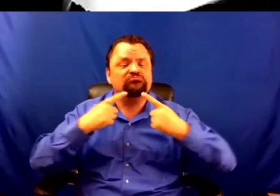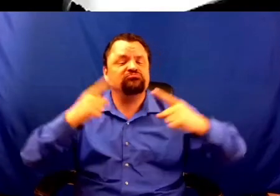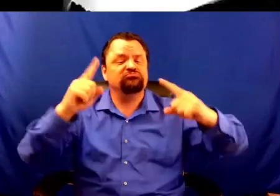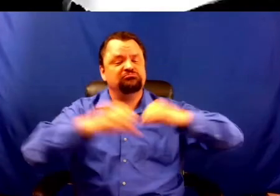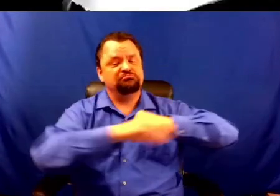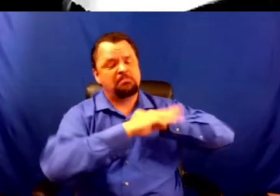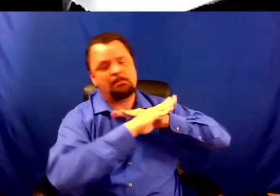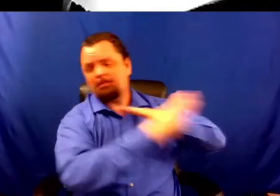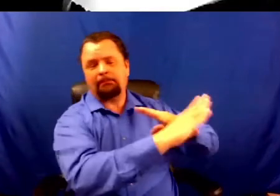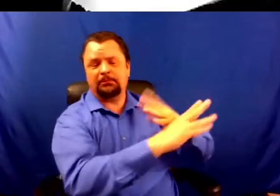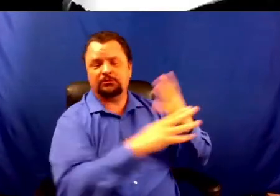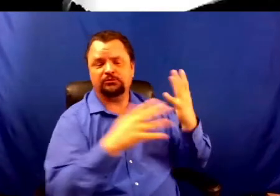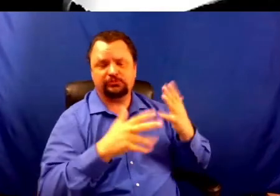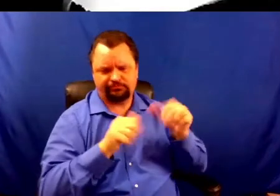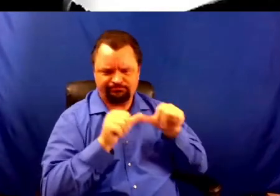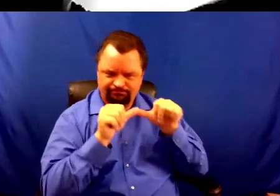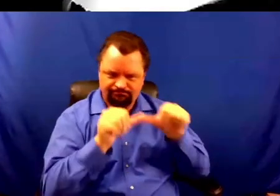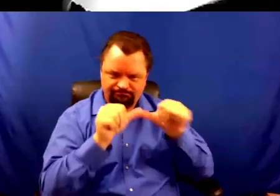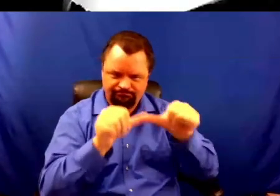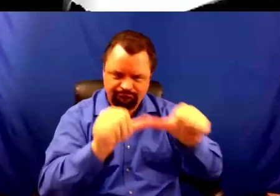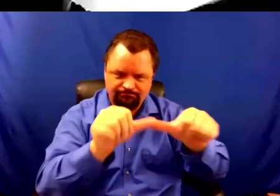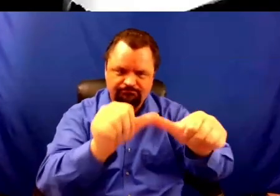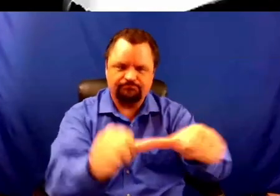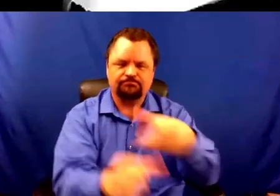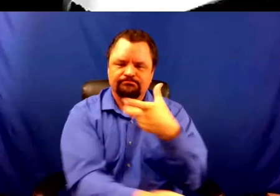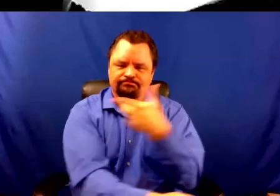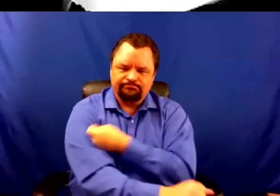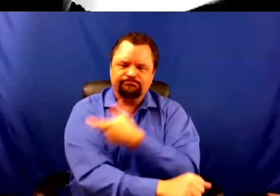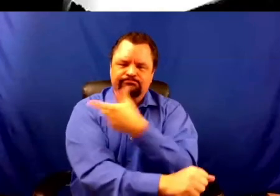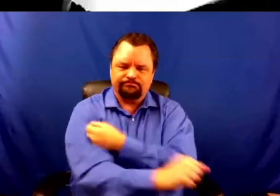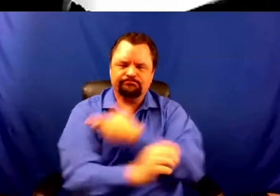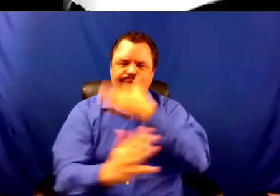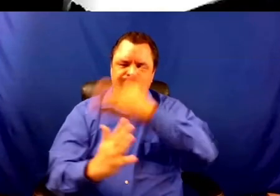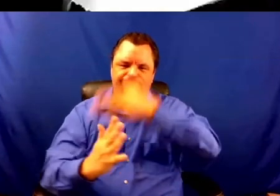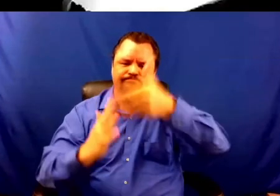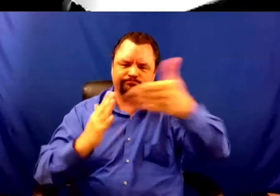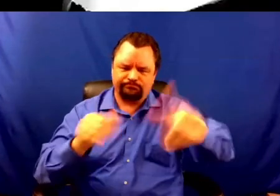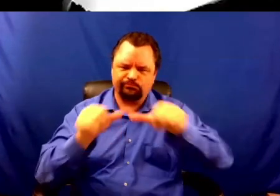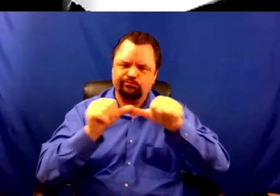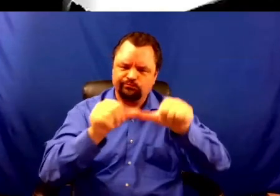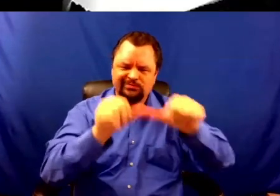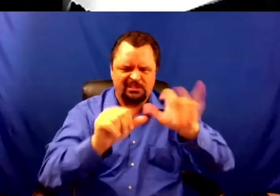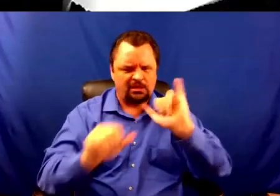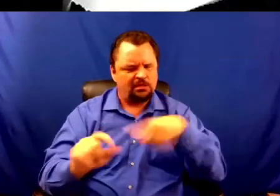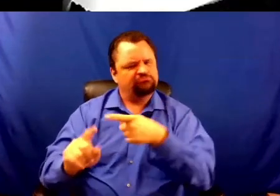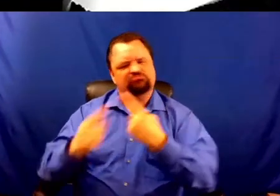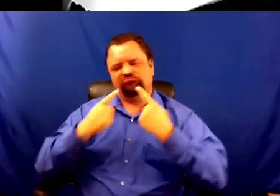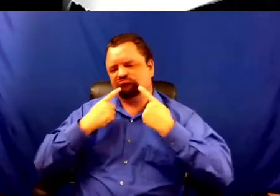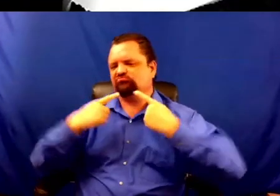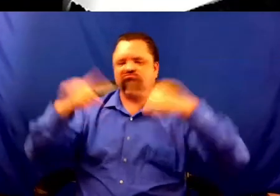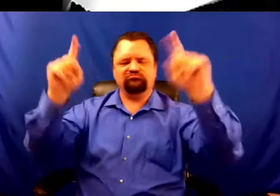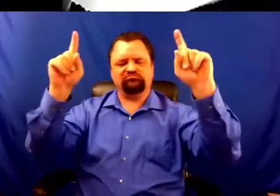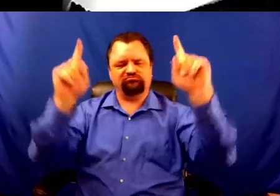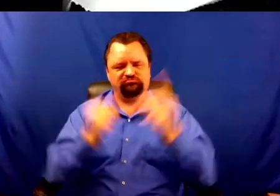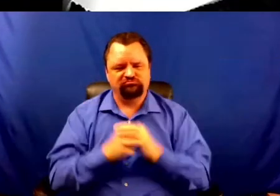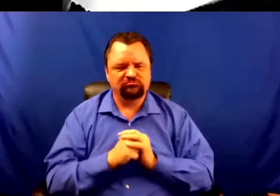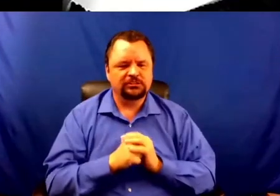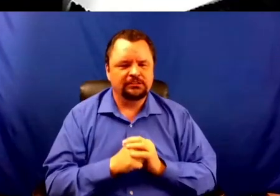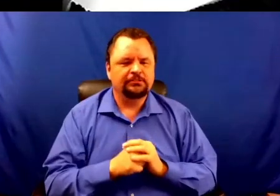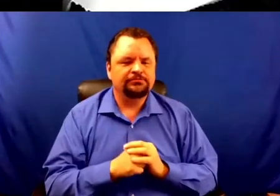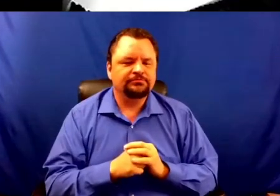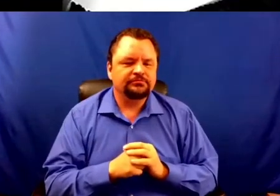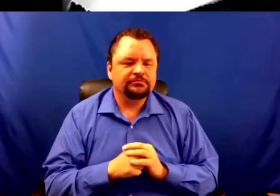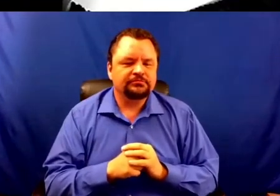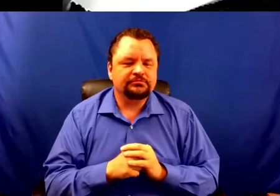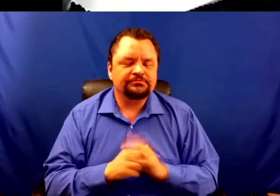most effective immunity we're going to get, consistent and robust, is from vaccine. Okay, Dr. Johnson, I'm